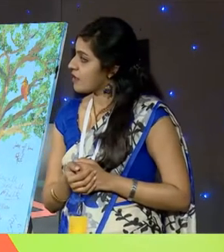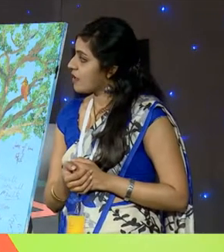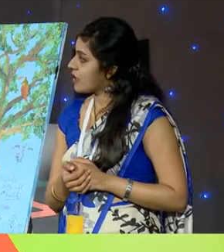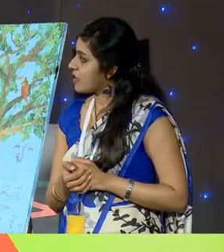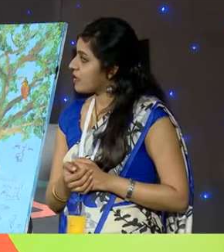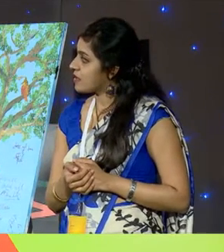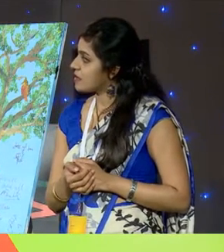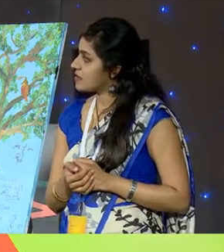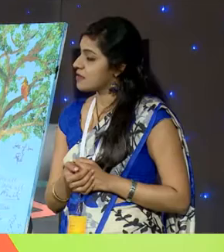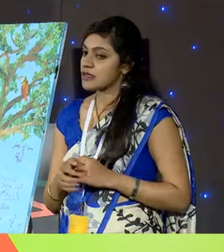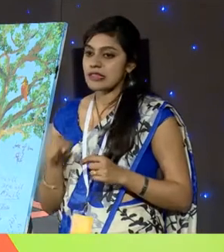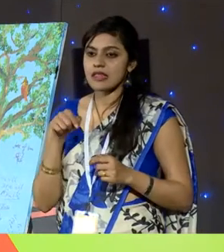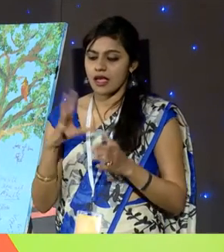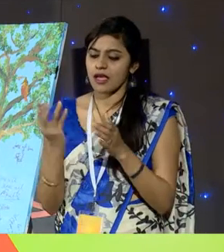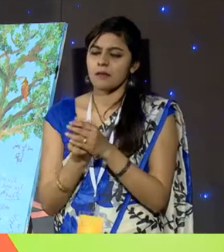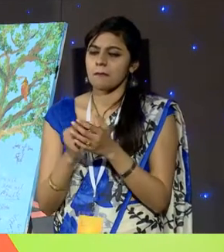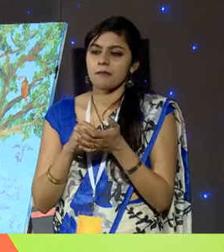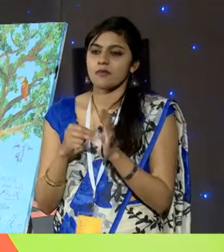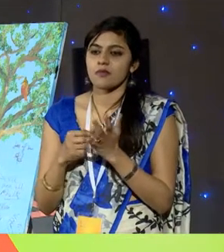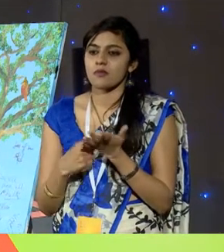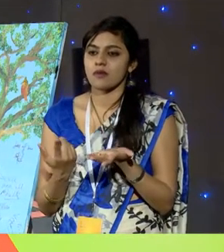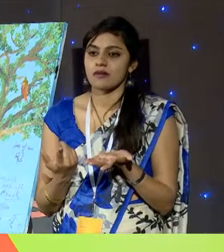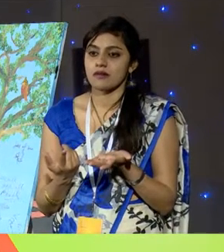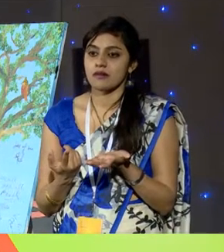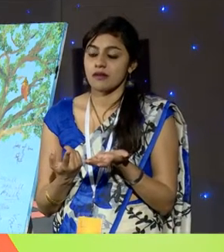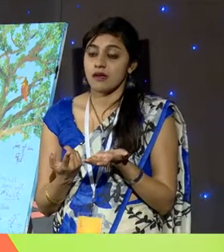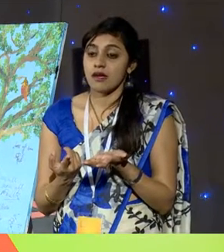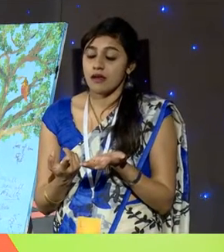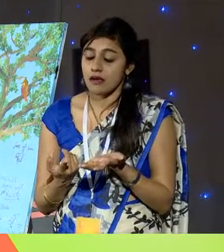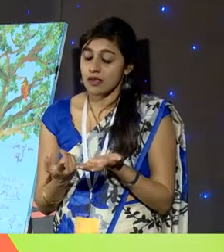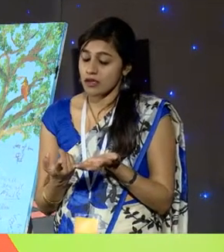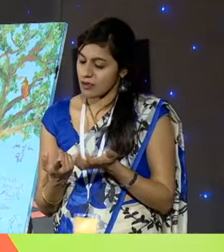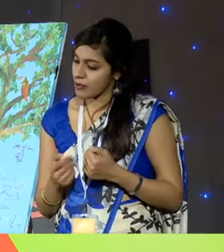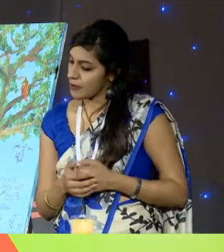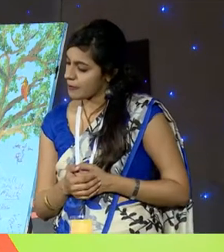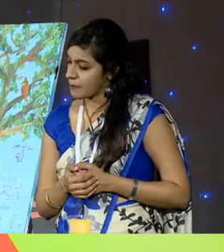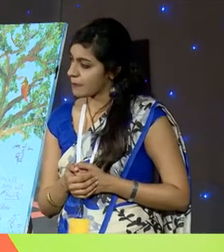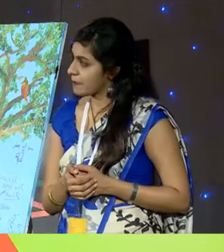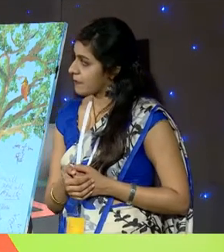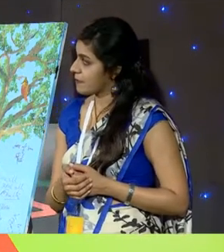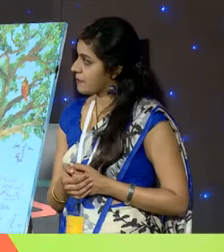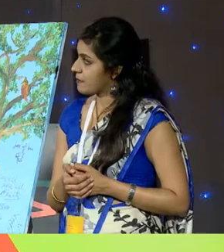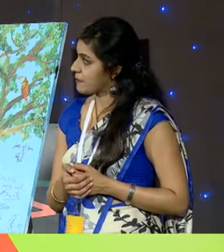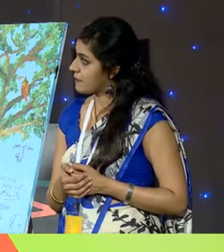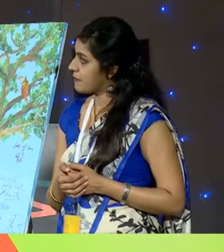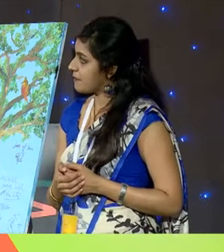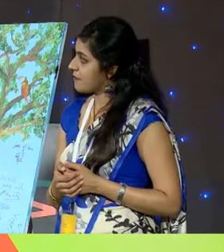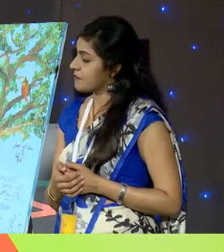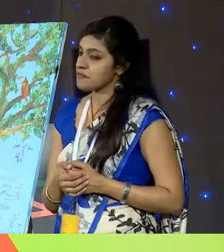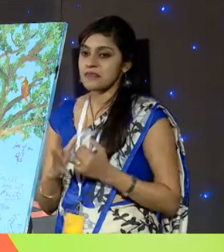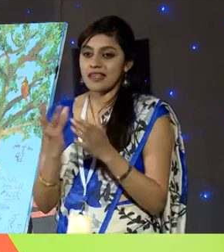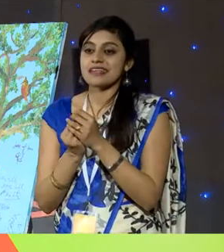an academic theory. Inclusion is not a legal requirement. Inclusion is an experience.